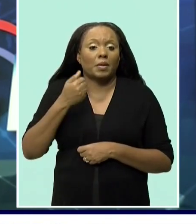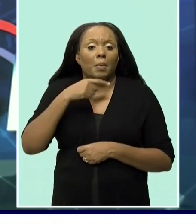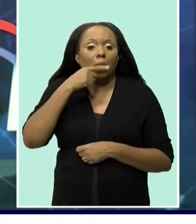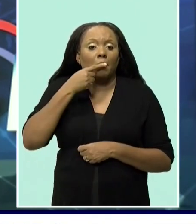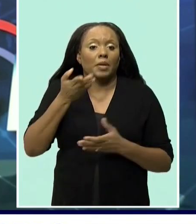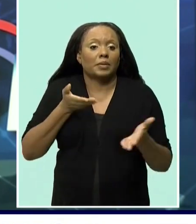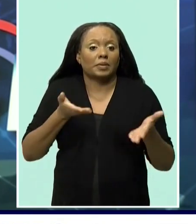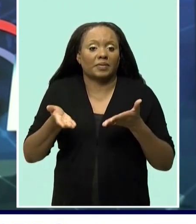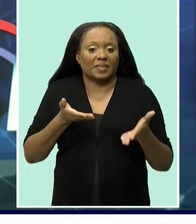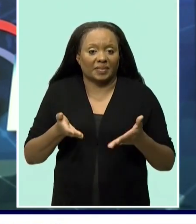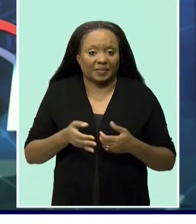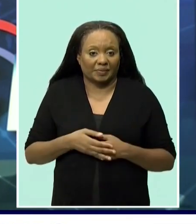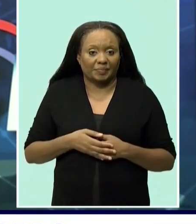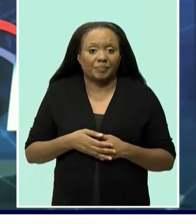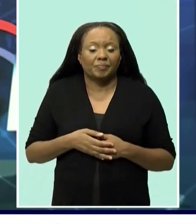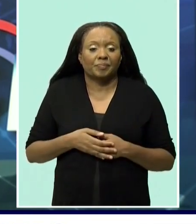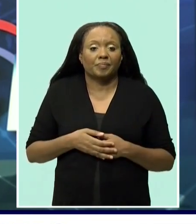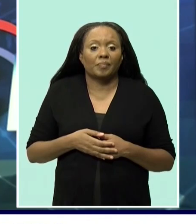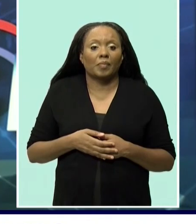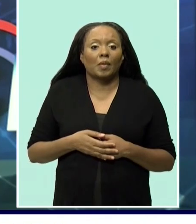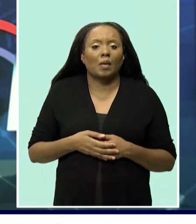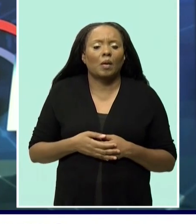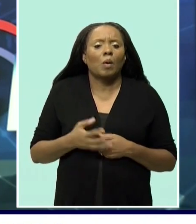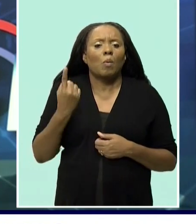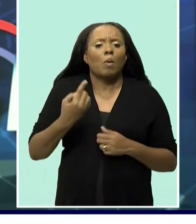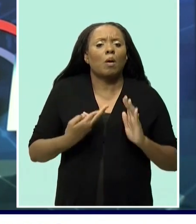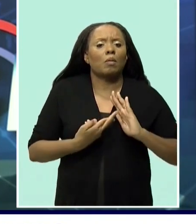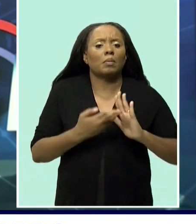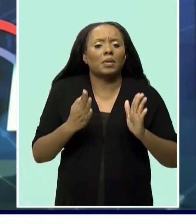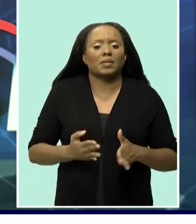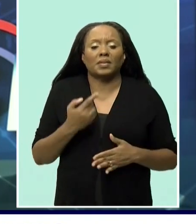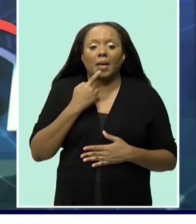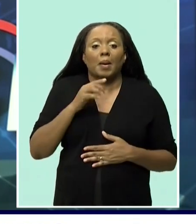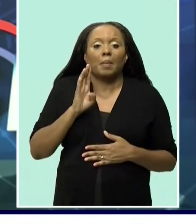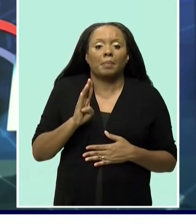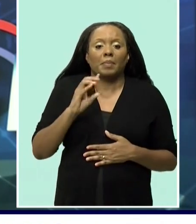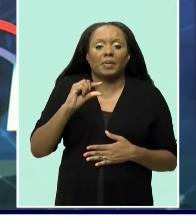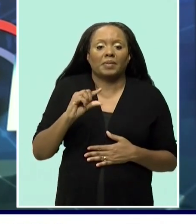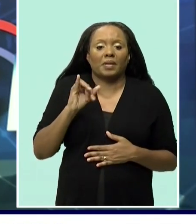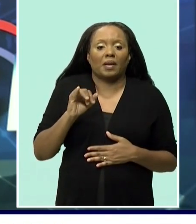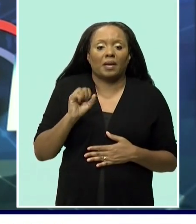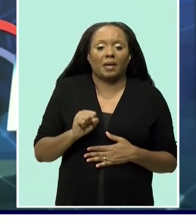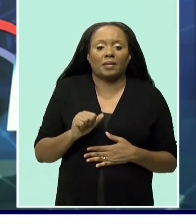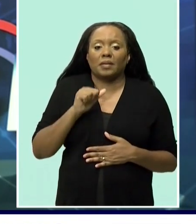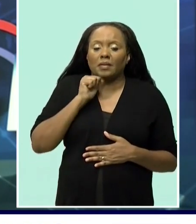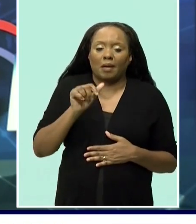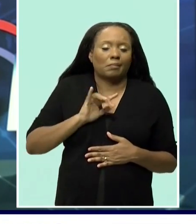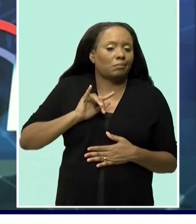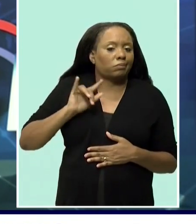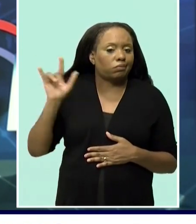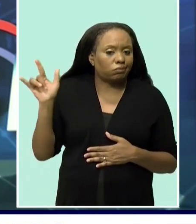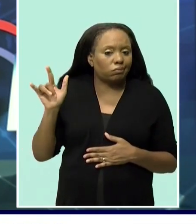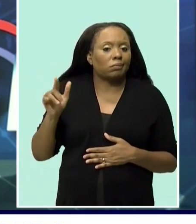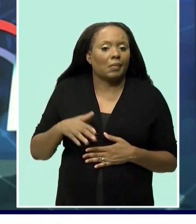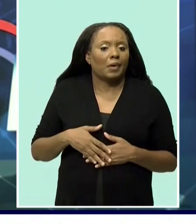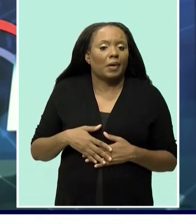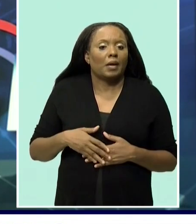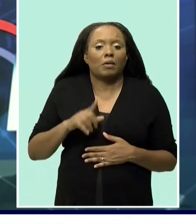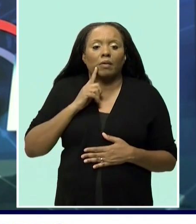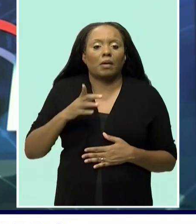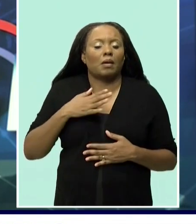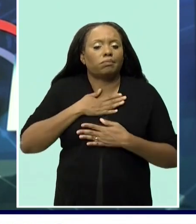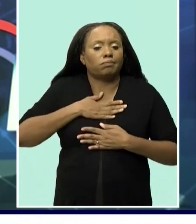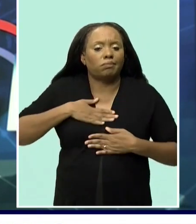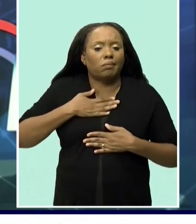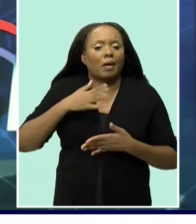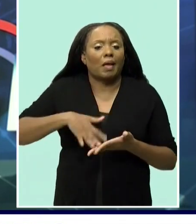Information Officer Ian Innes noted although the BGIS was not present at the first in-person award ceremony coming out of the pandemic, it was a